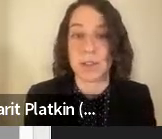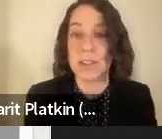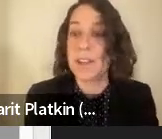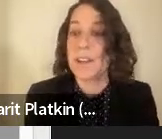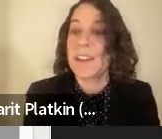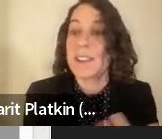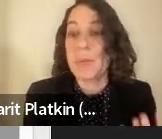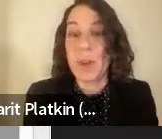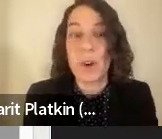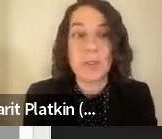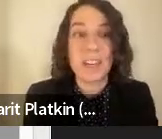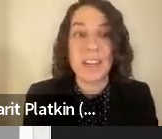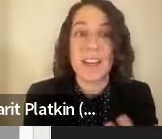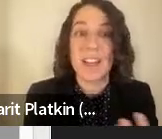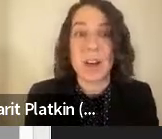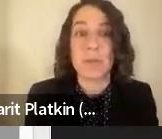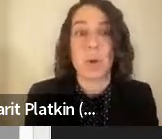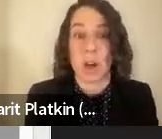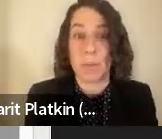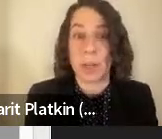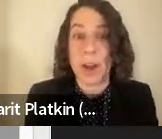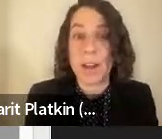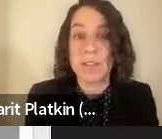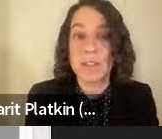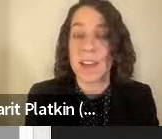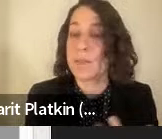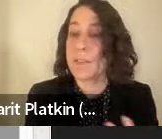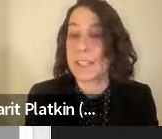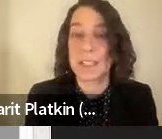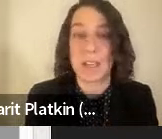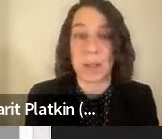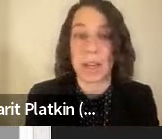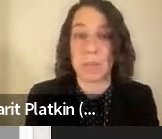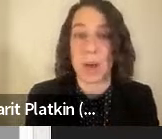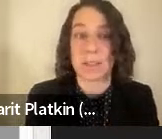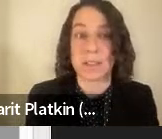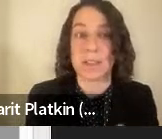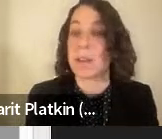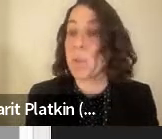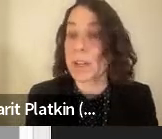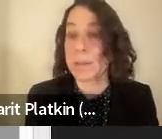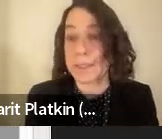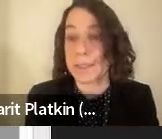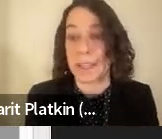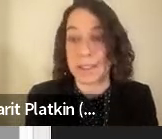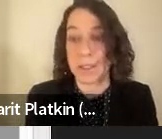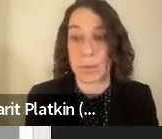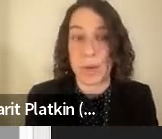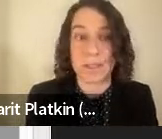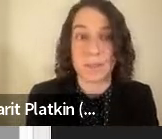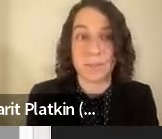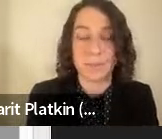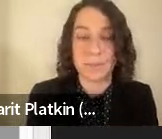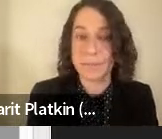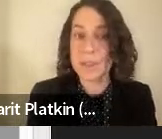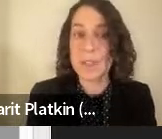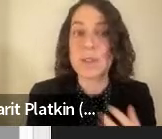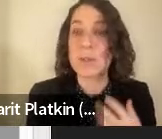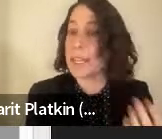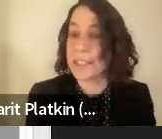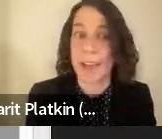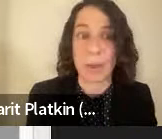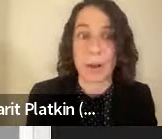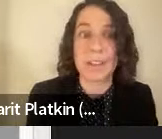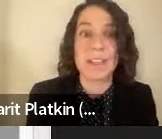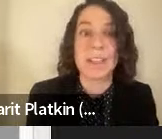neighborhood change that will hopefully allow for more common ground and facilitate planning policies that more explicitly consider race.